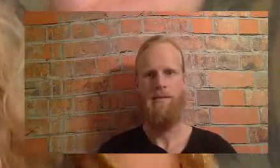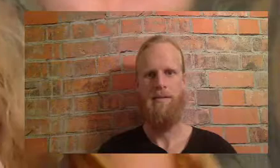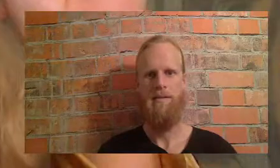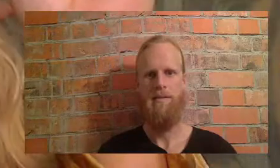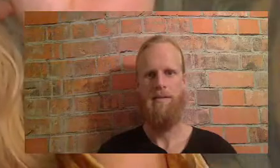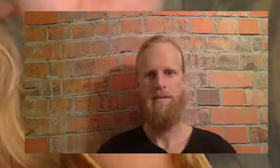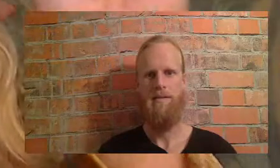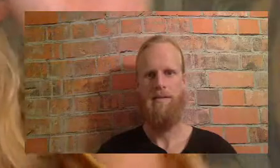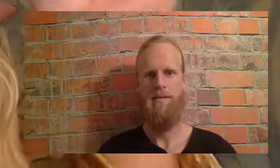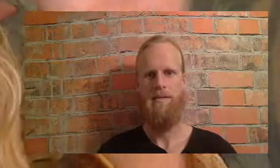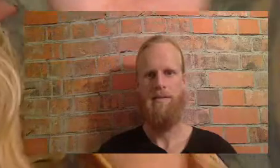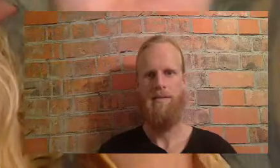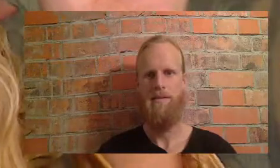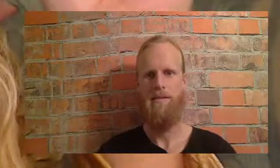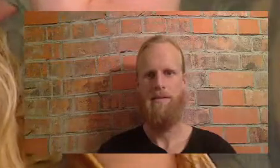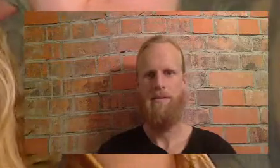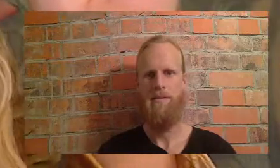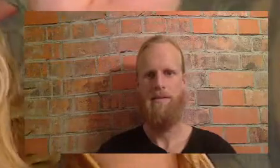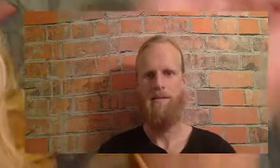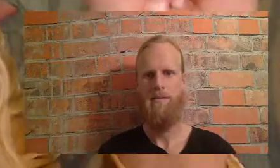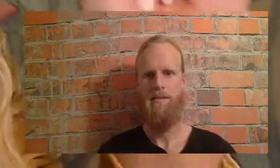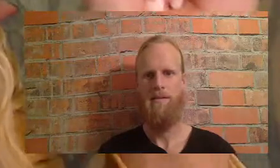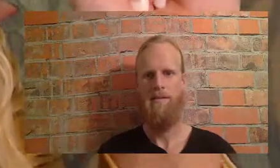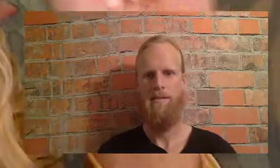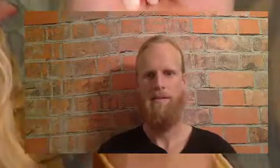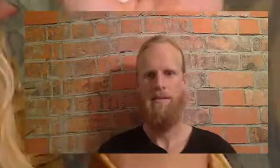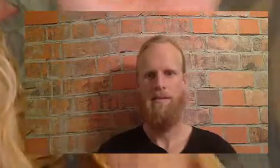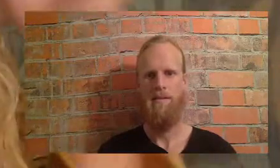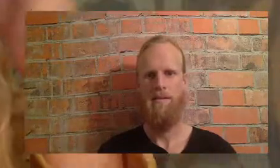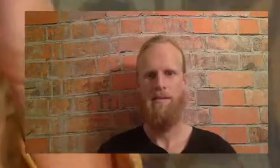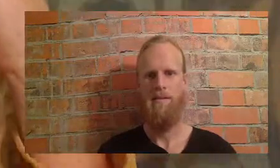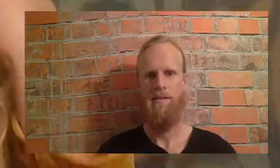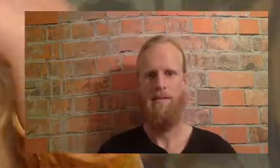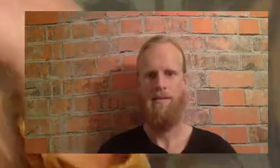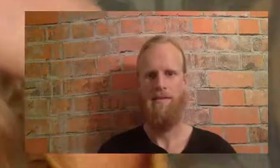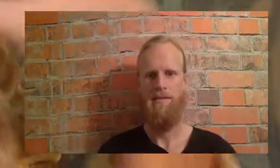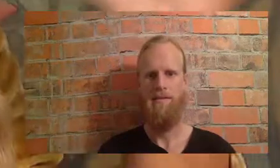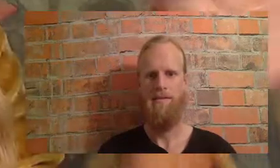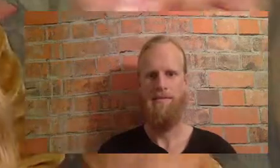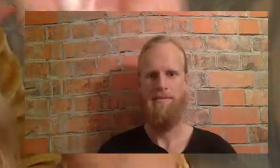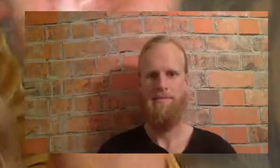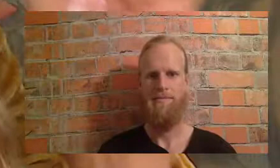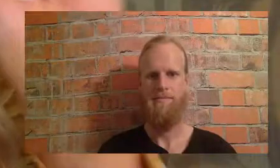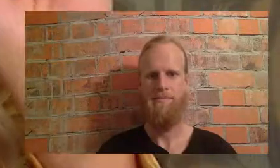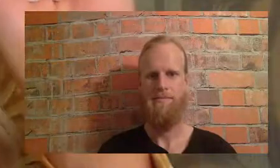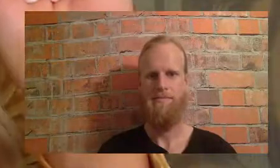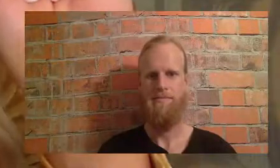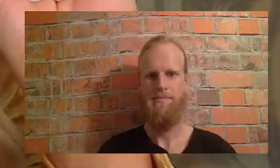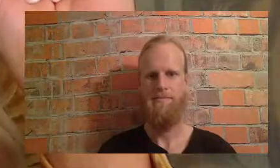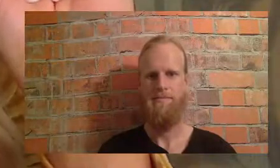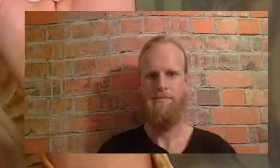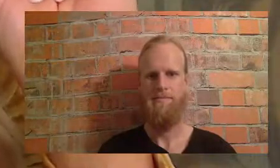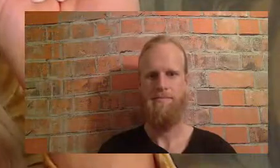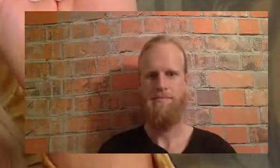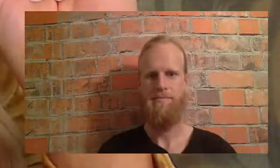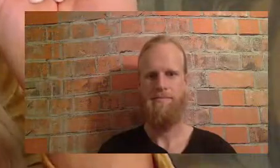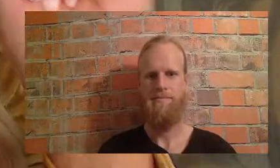Jane says, I've gone from a 9 to a 1. That's amazing, Jane. Colton, from a 7 to a